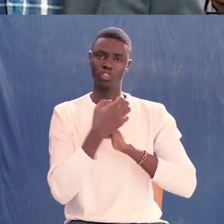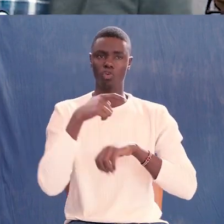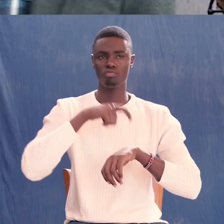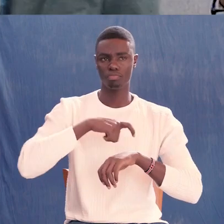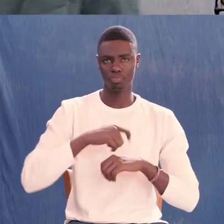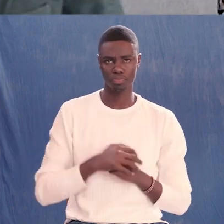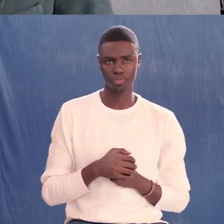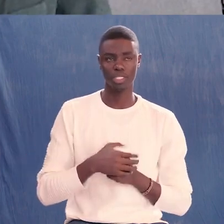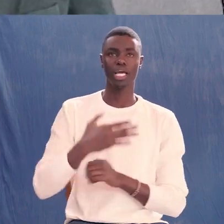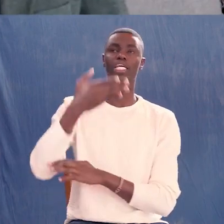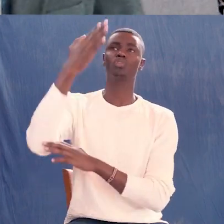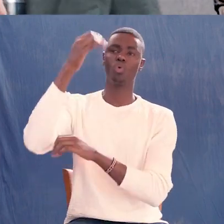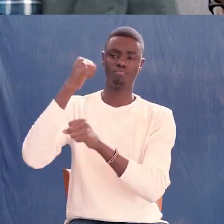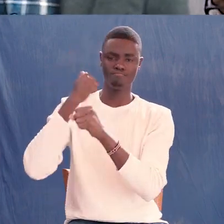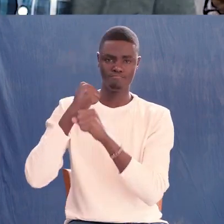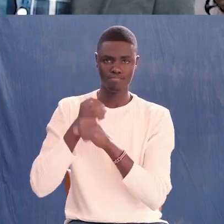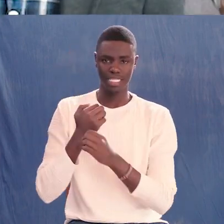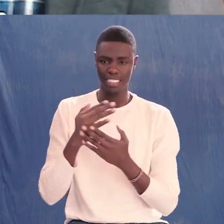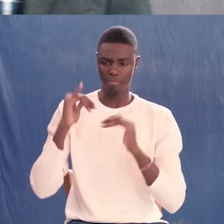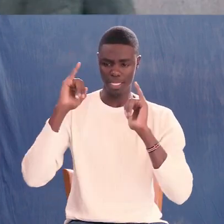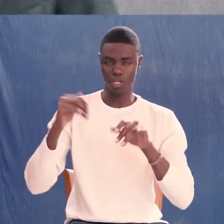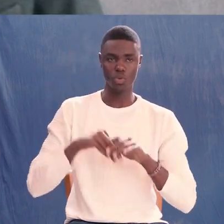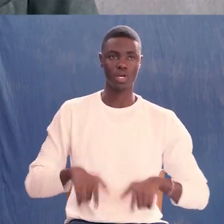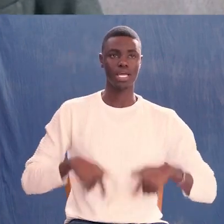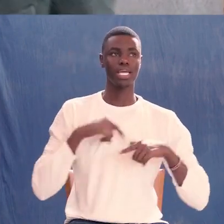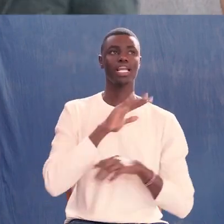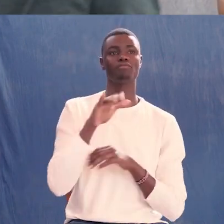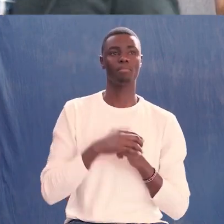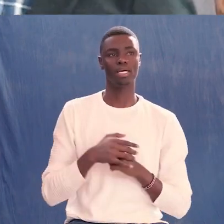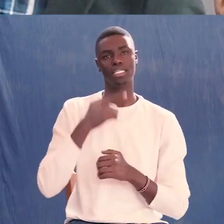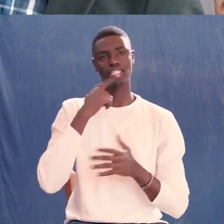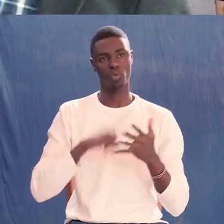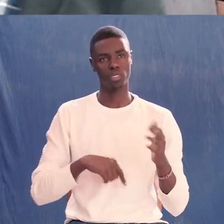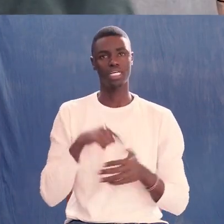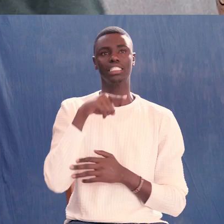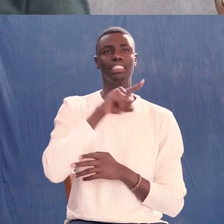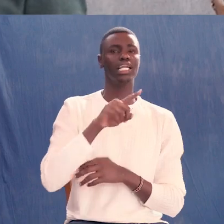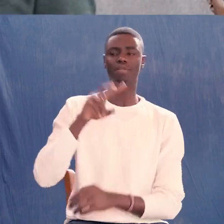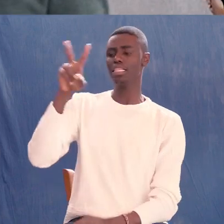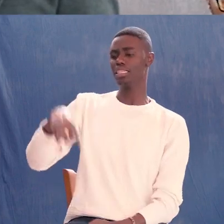It's been God working something new in your life and it's saying you're not overlooked.